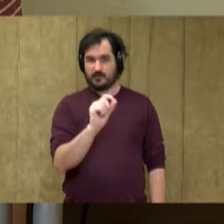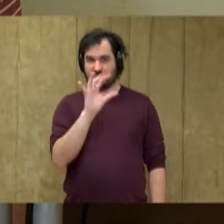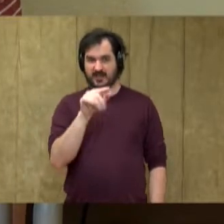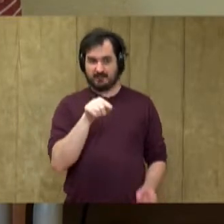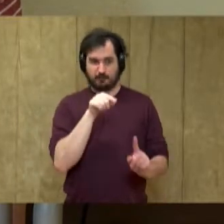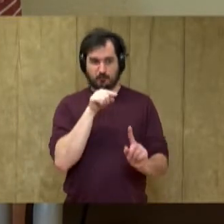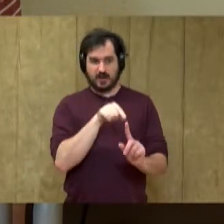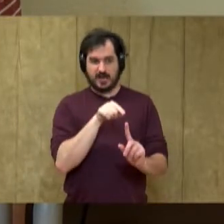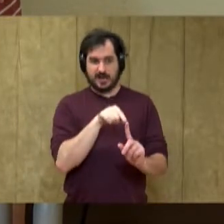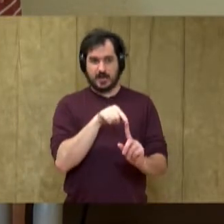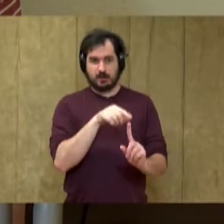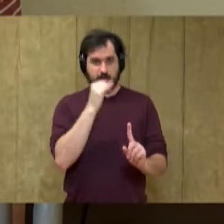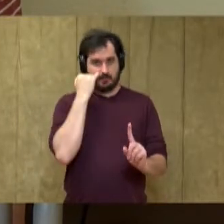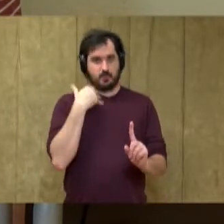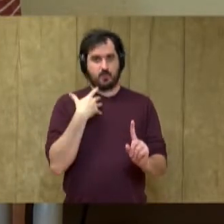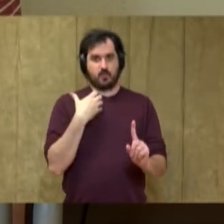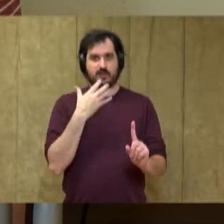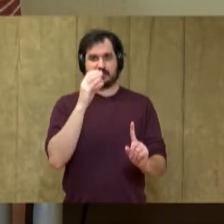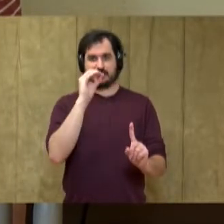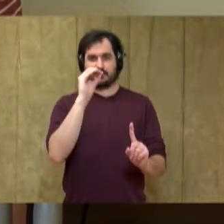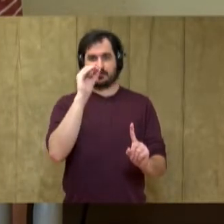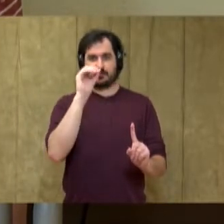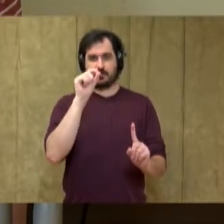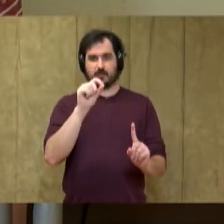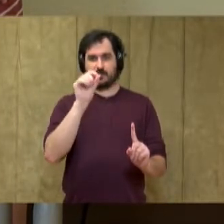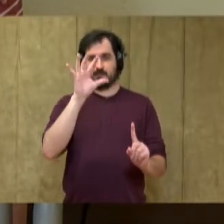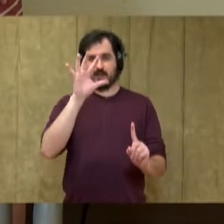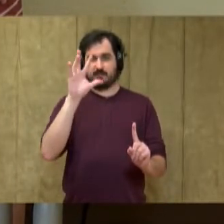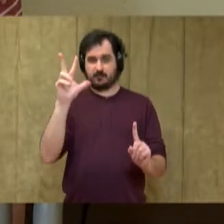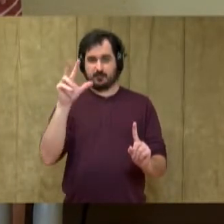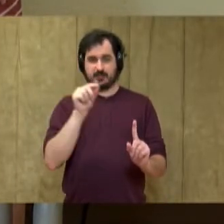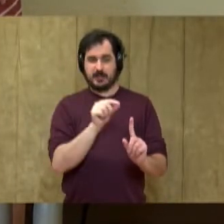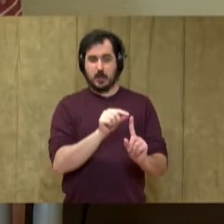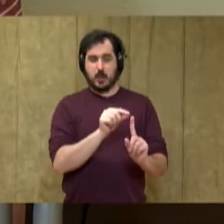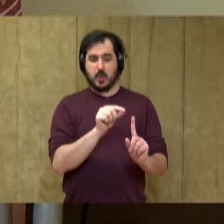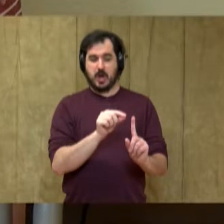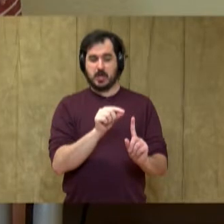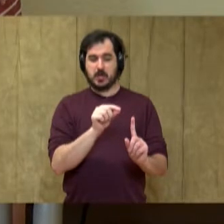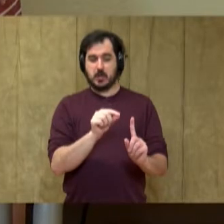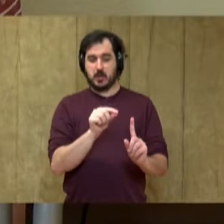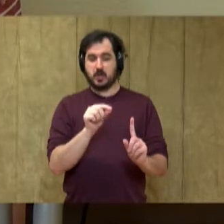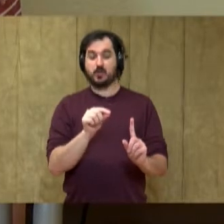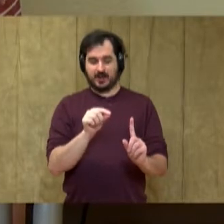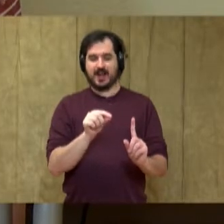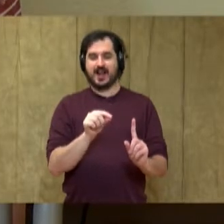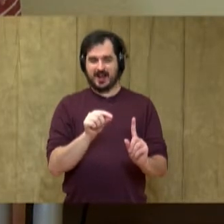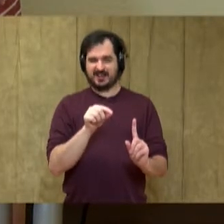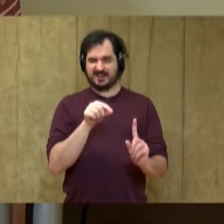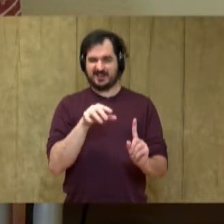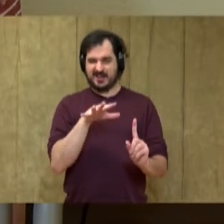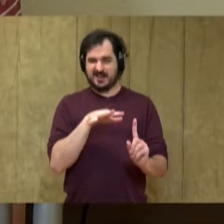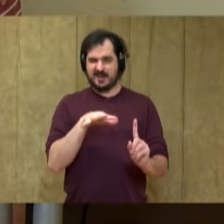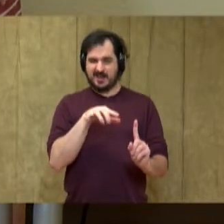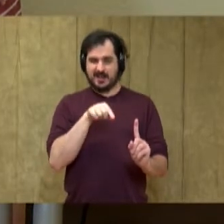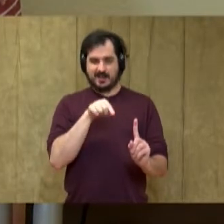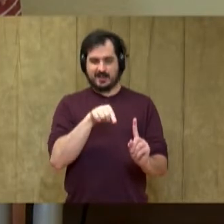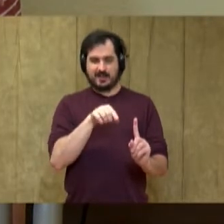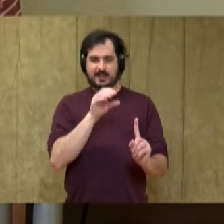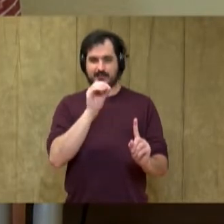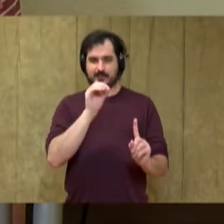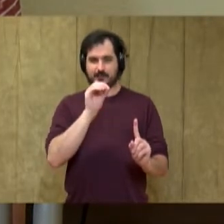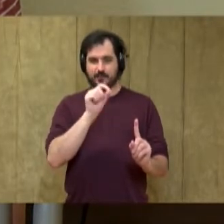wanted to go to 53 hundredths, I would go 1, 2, 3 little jumps. It would be about right